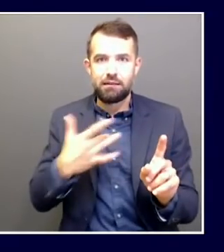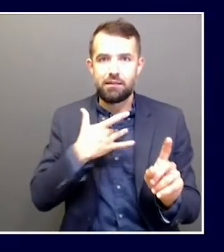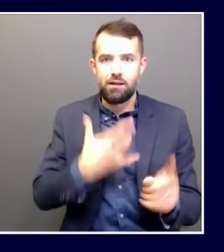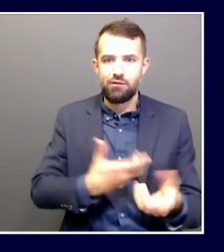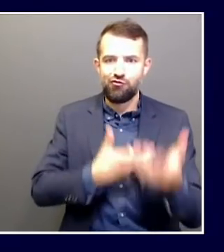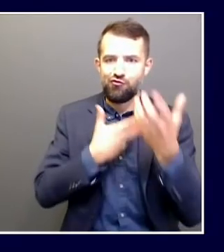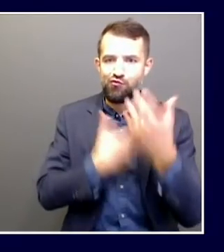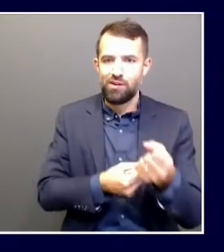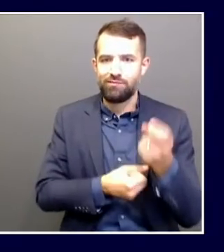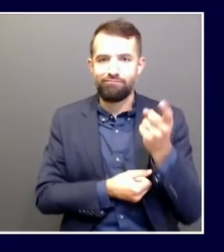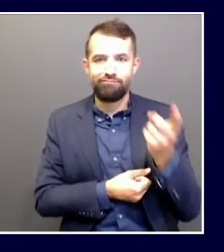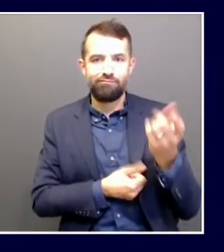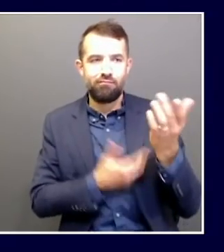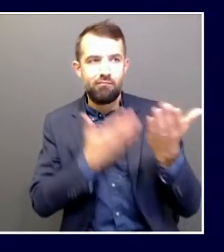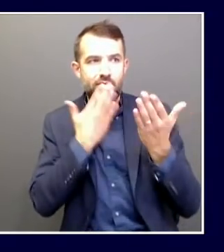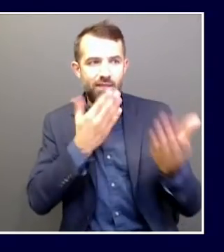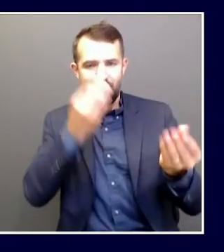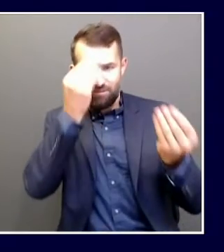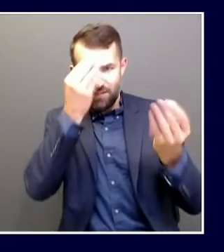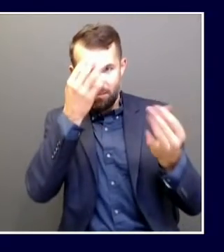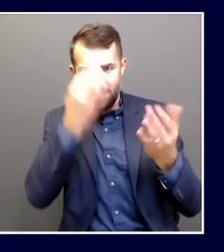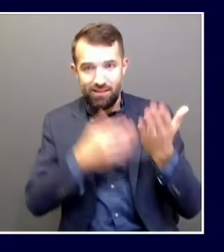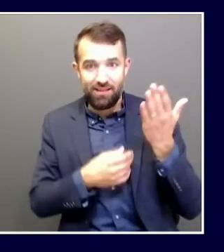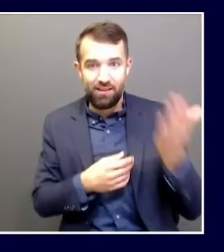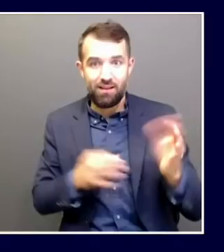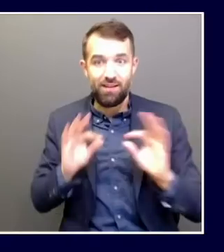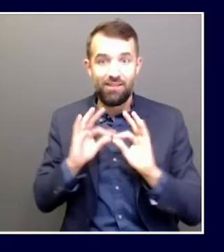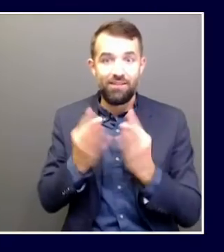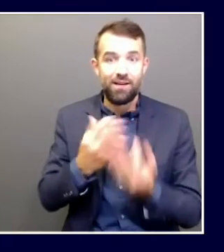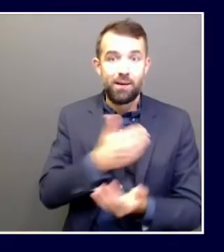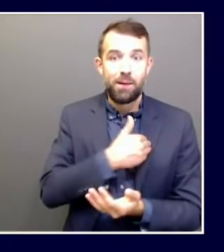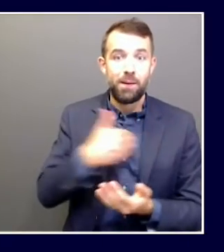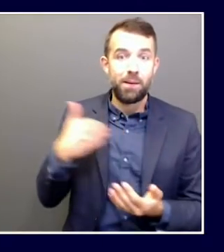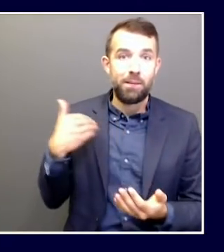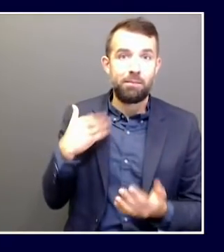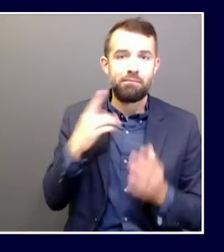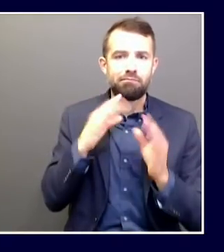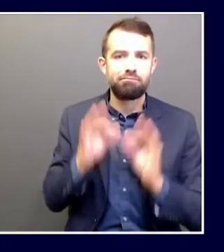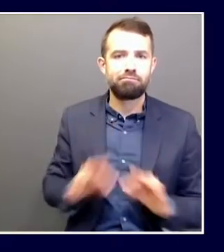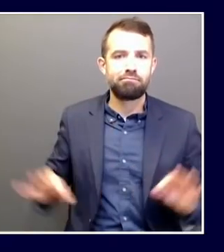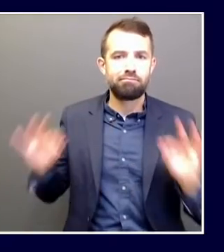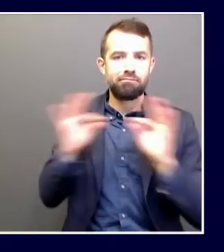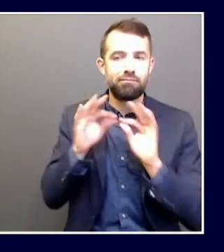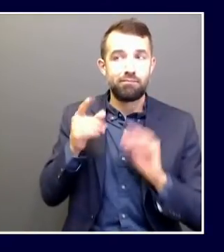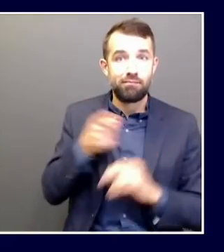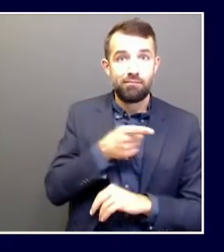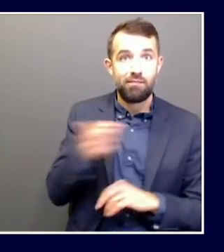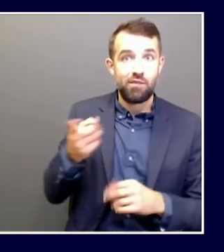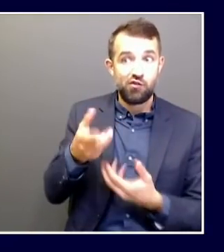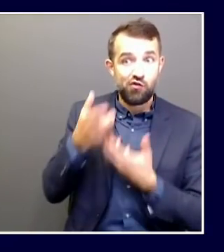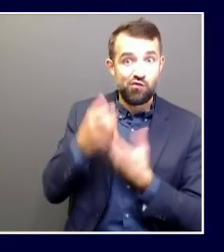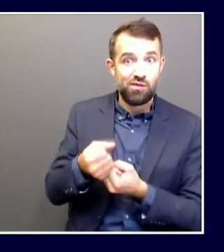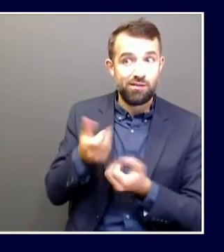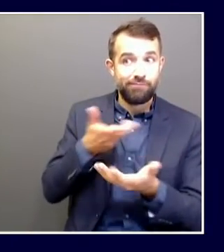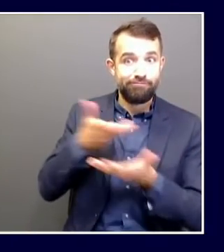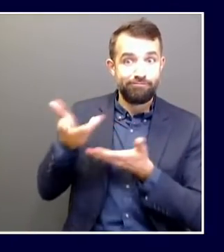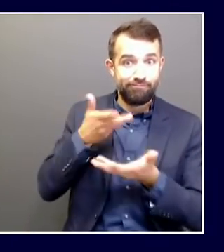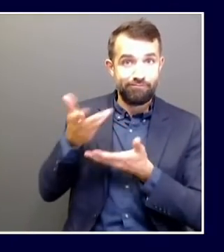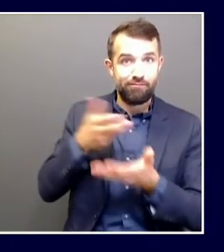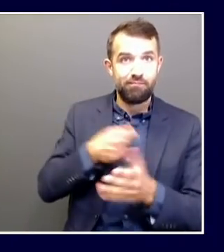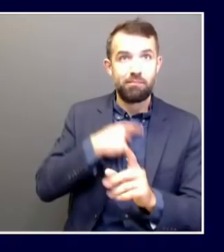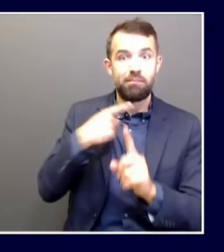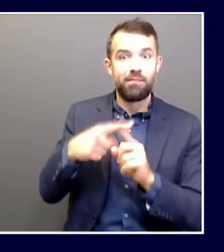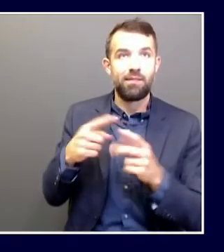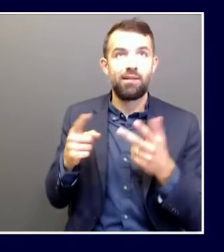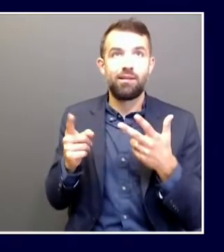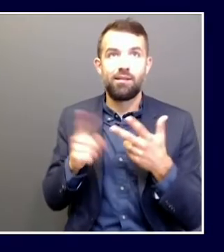can be important. And I think there's a new group that's emerging, which are kids. And this has been something that's on my mind, but there's